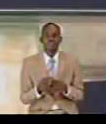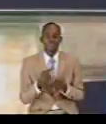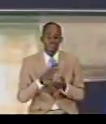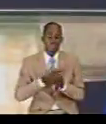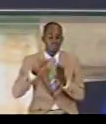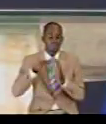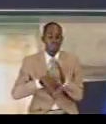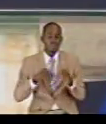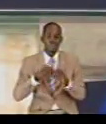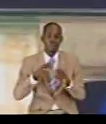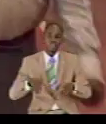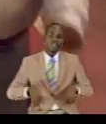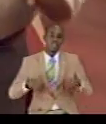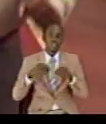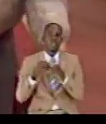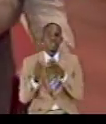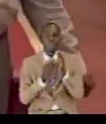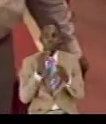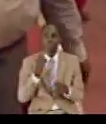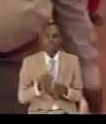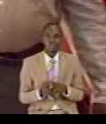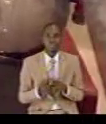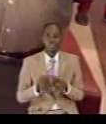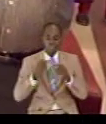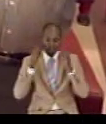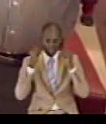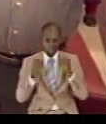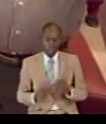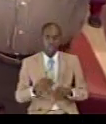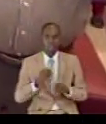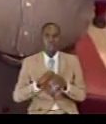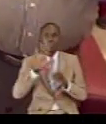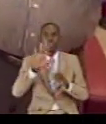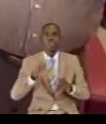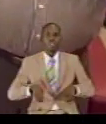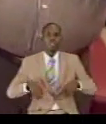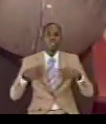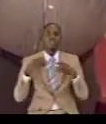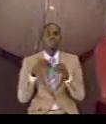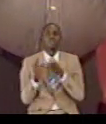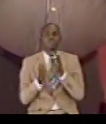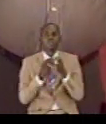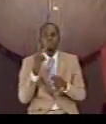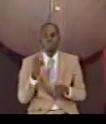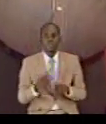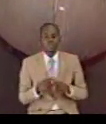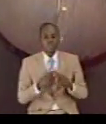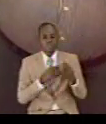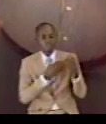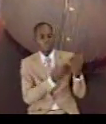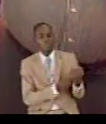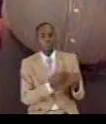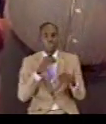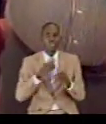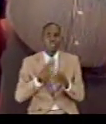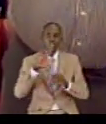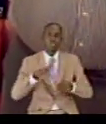Righteousness in your life. Power in your life. Courage in your